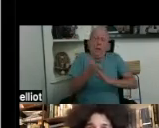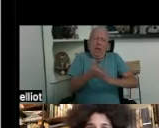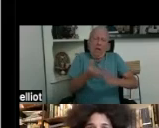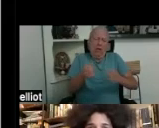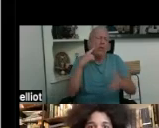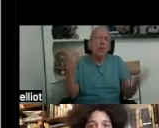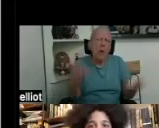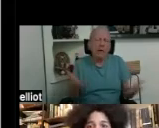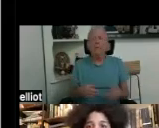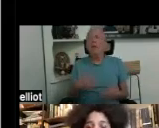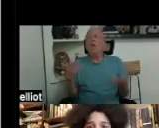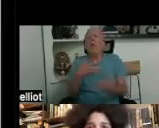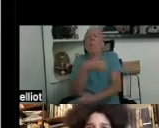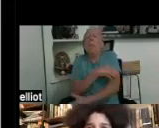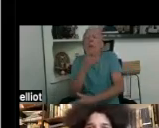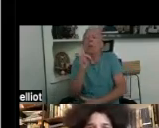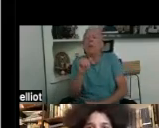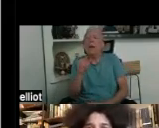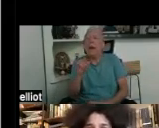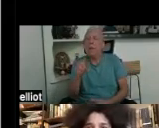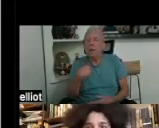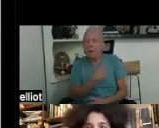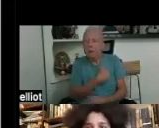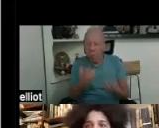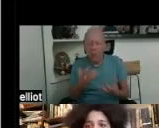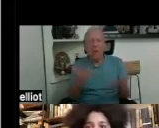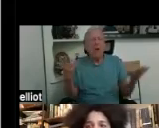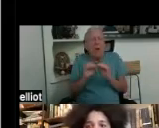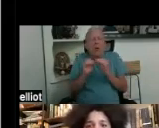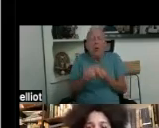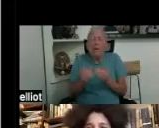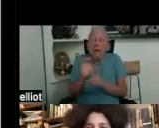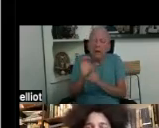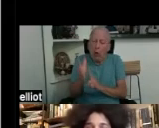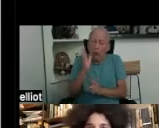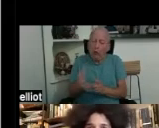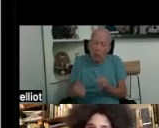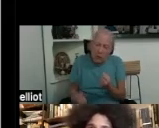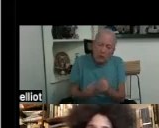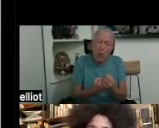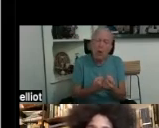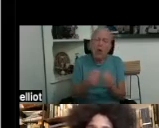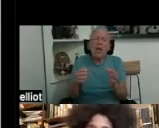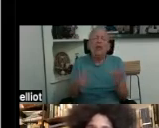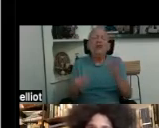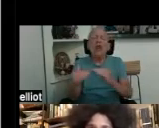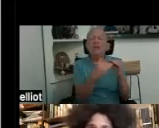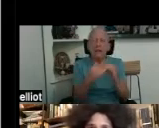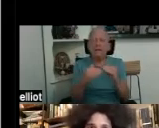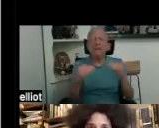want to cultivate? What kind of organizational culture will actually support justice and equity in practice?